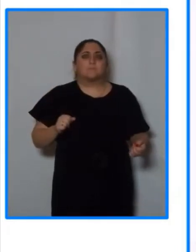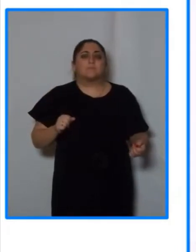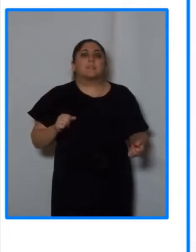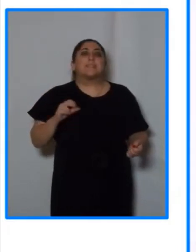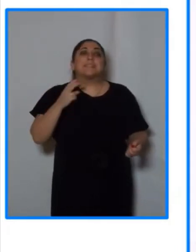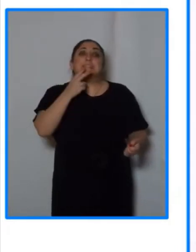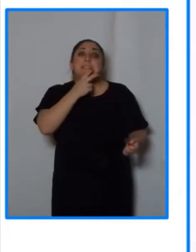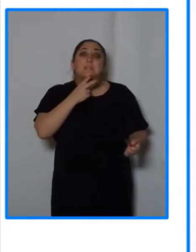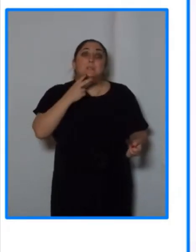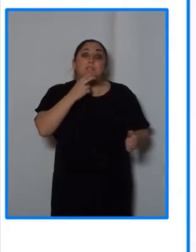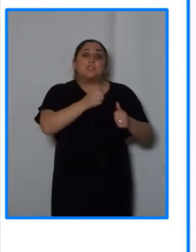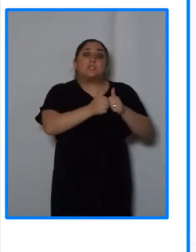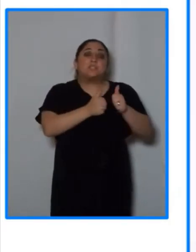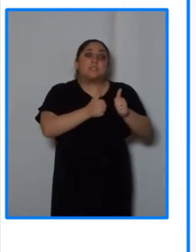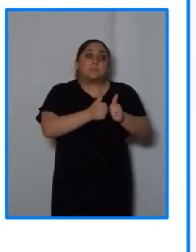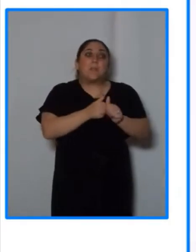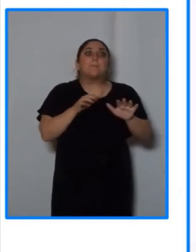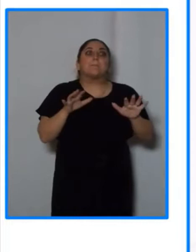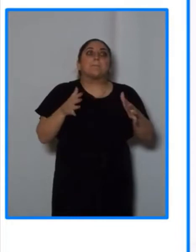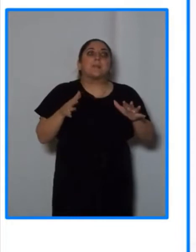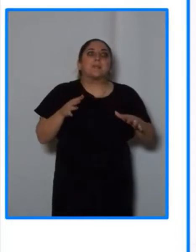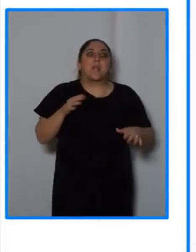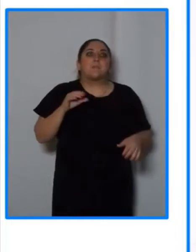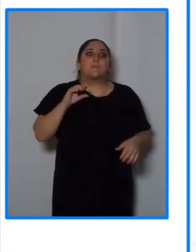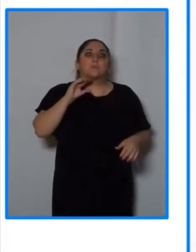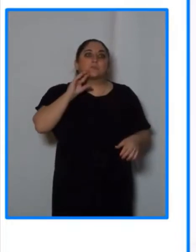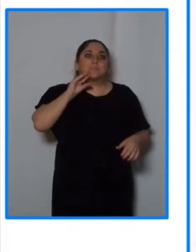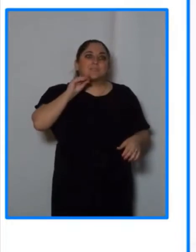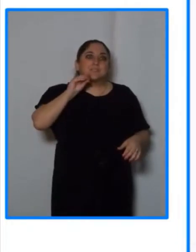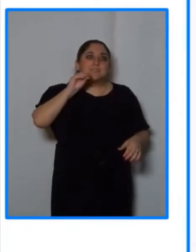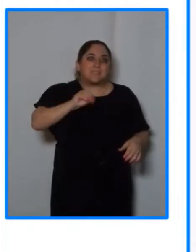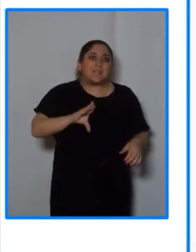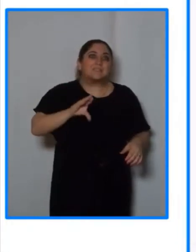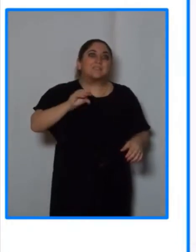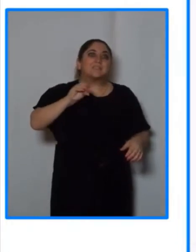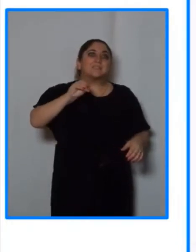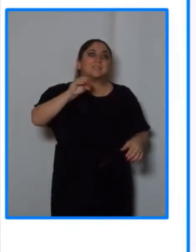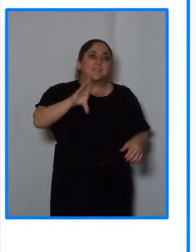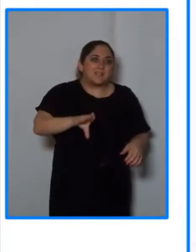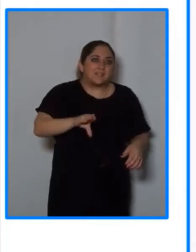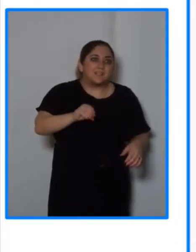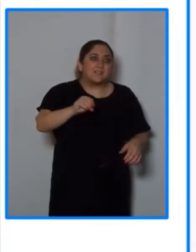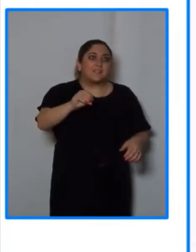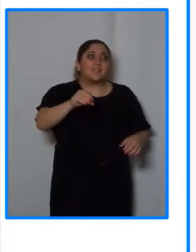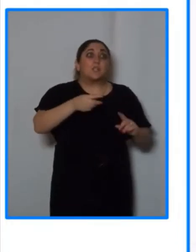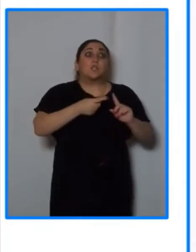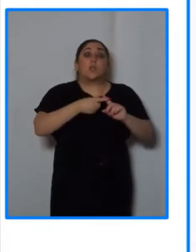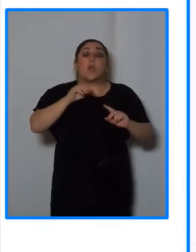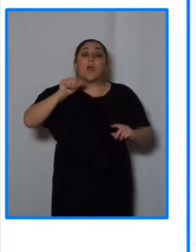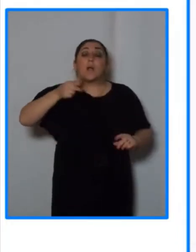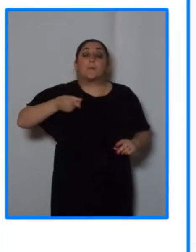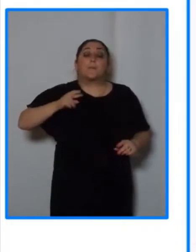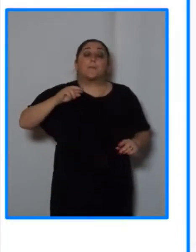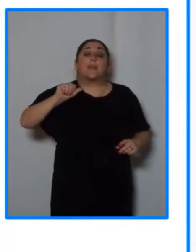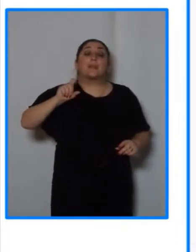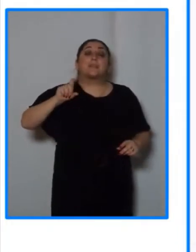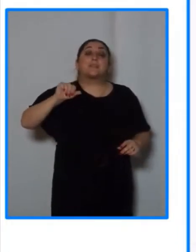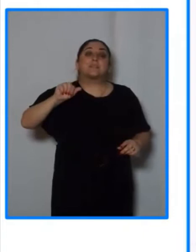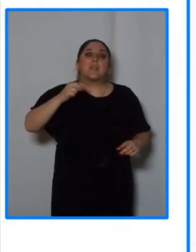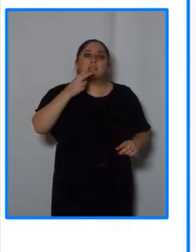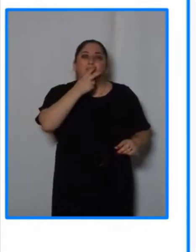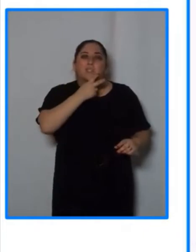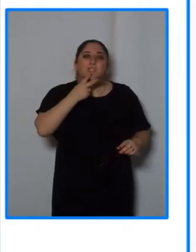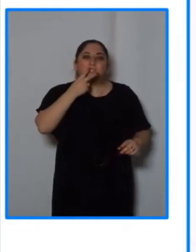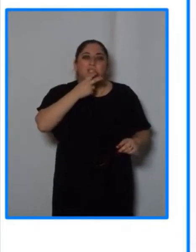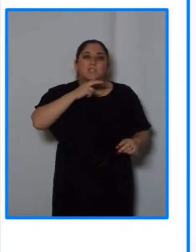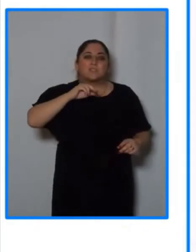Speech disability could be, for instance, stuttering or muteness or apraxia of speech, which includes inconsistent articulation